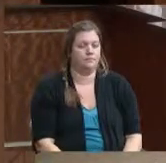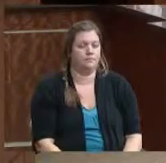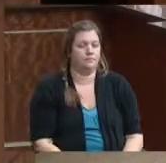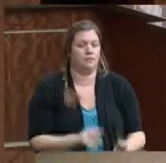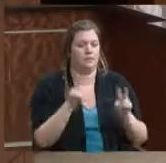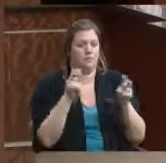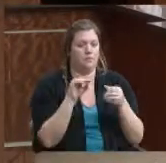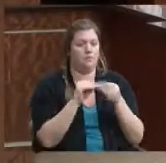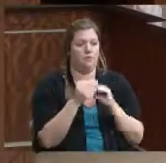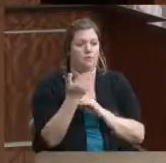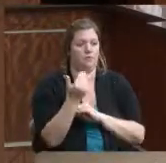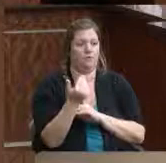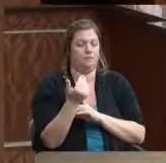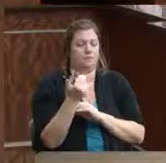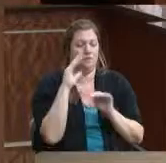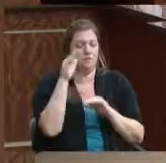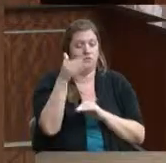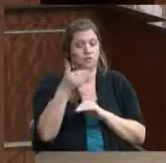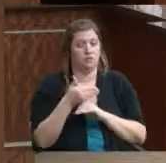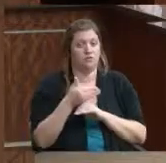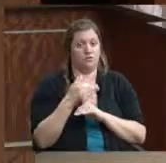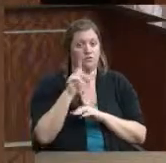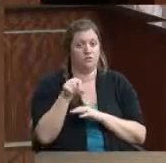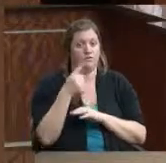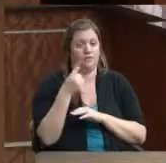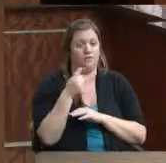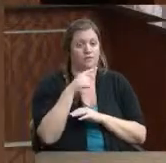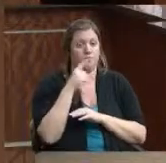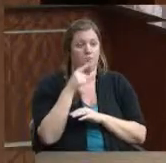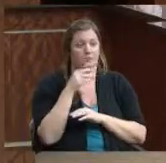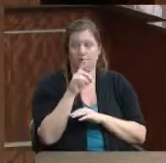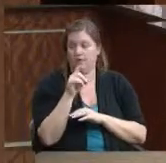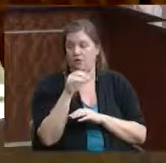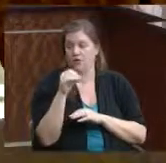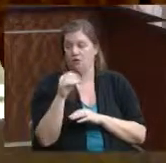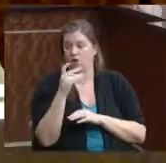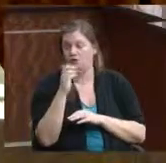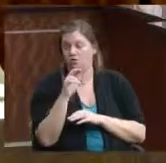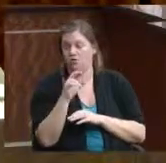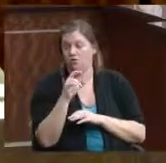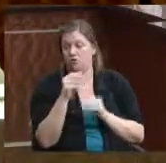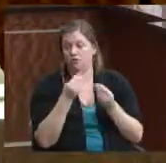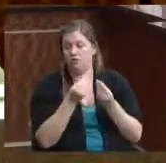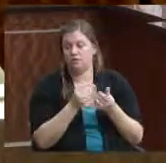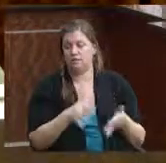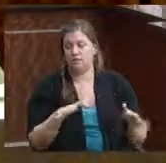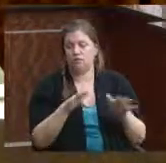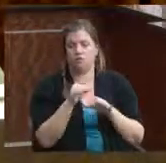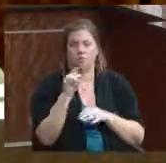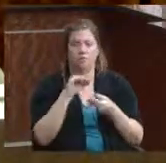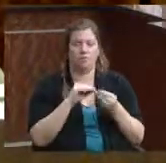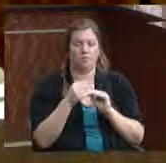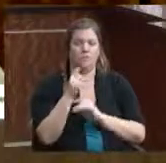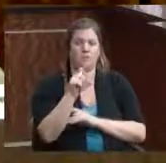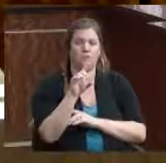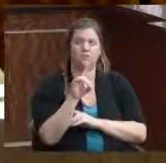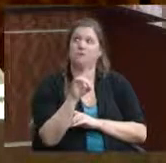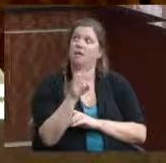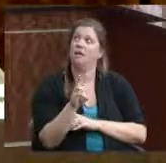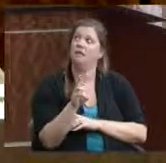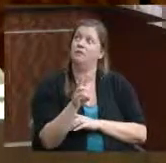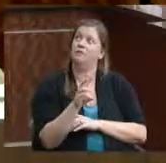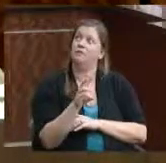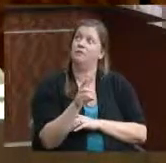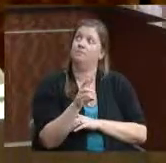Agenda item 15 is the introduction and first public hearing on Charter Resolution number 168, a